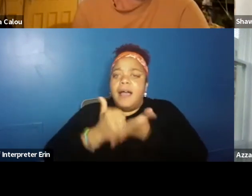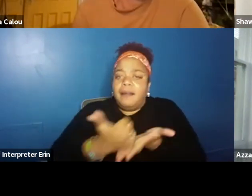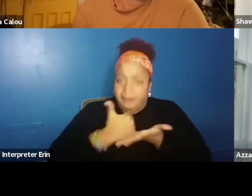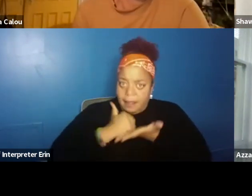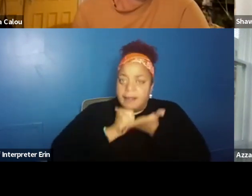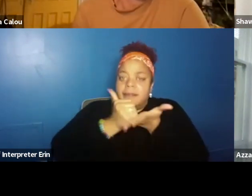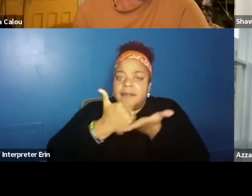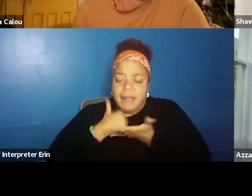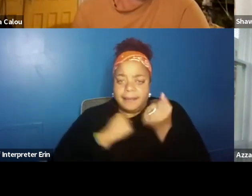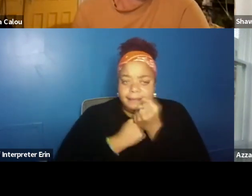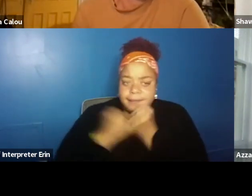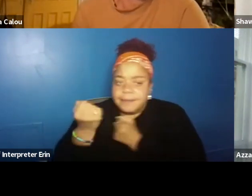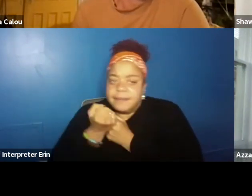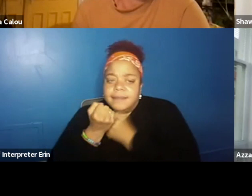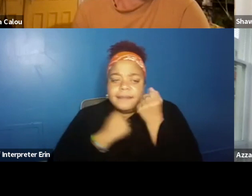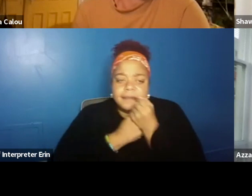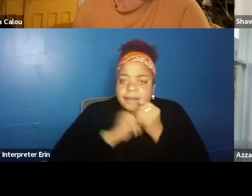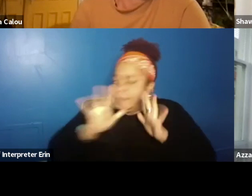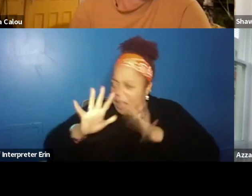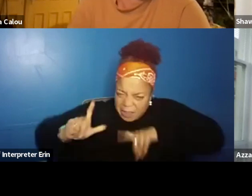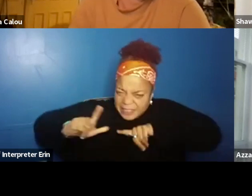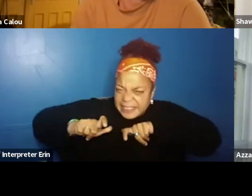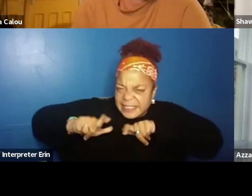horizon. Thanks.